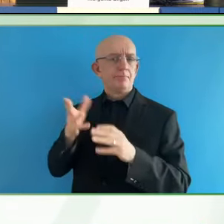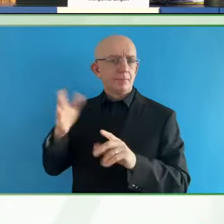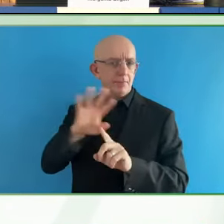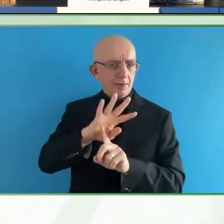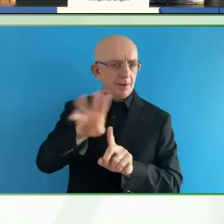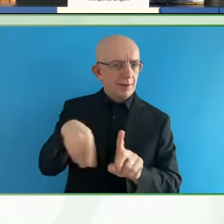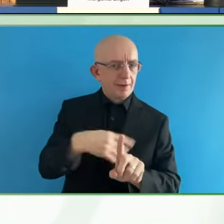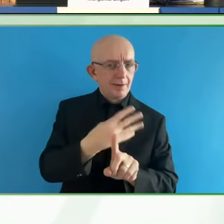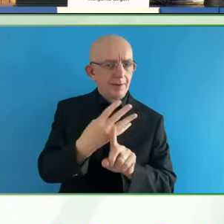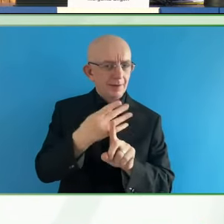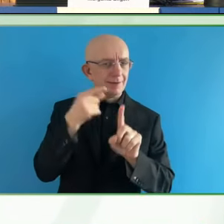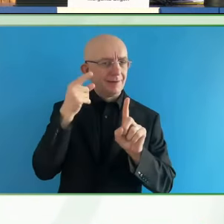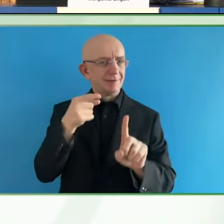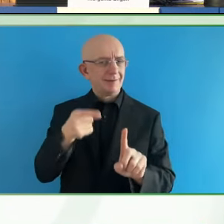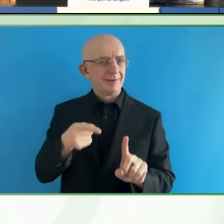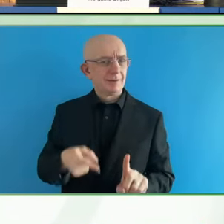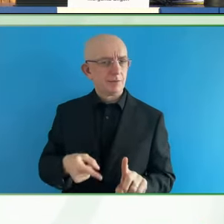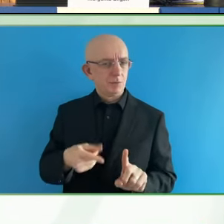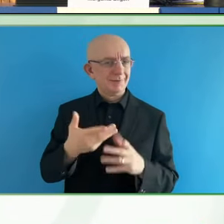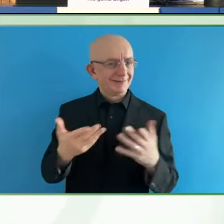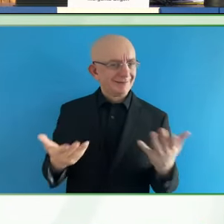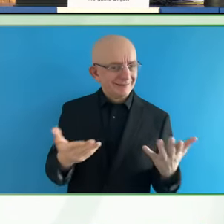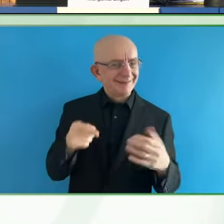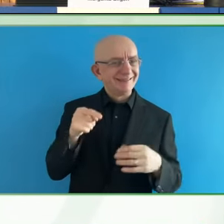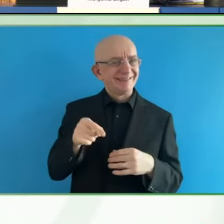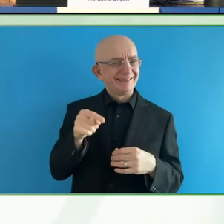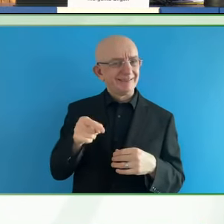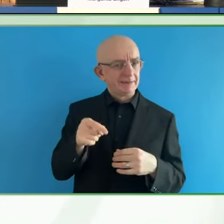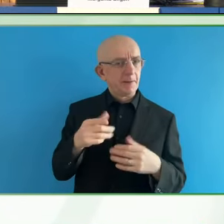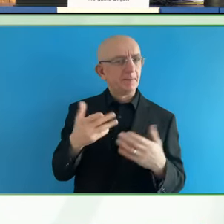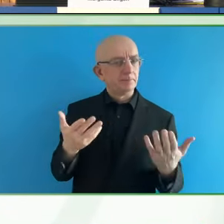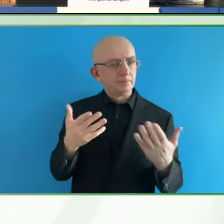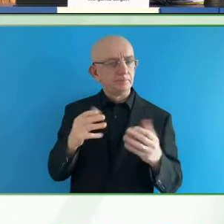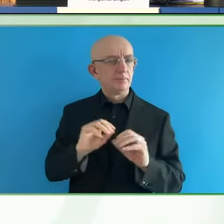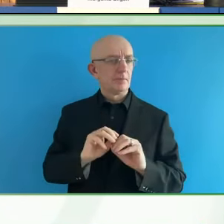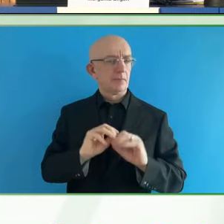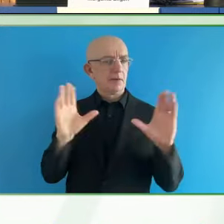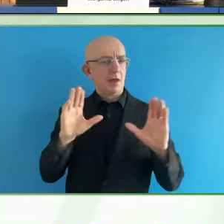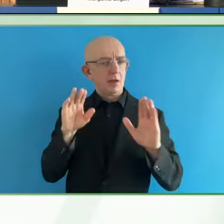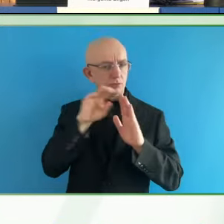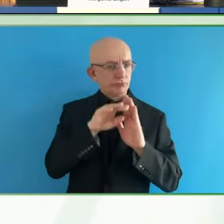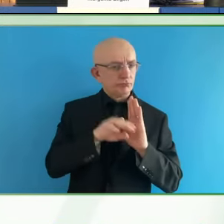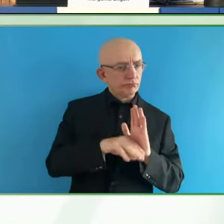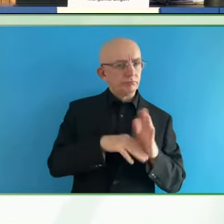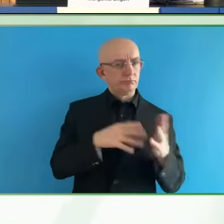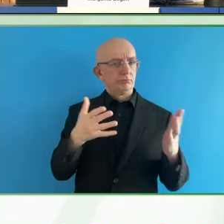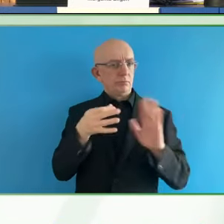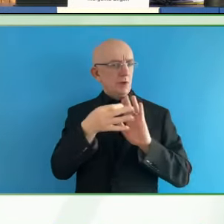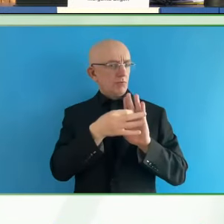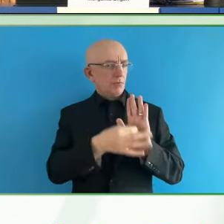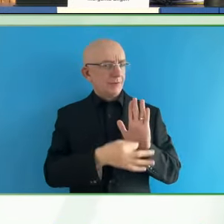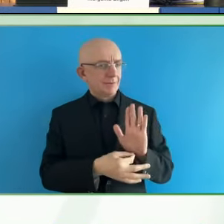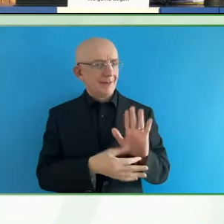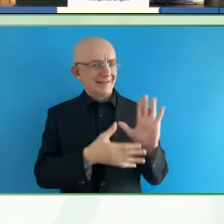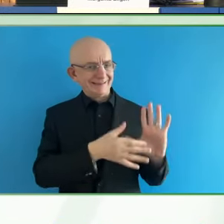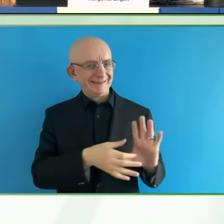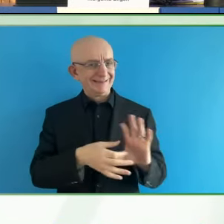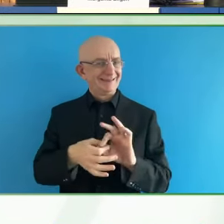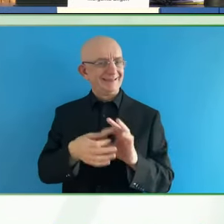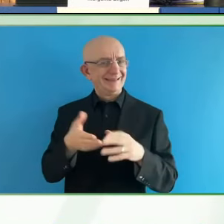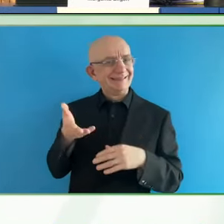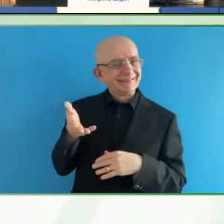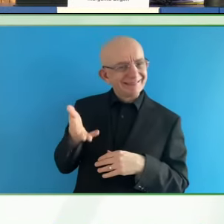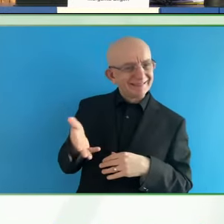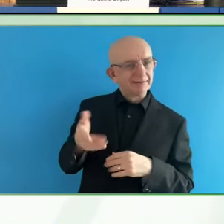learners. Crucially, to meet current challenges, all education actors must widen their understanding of